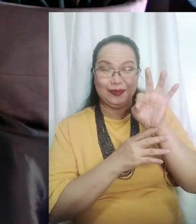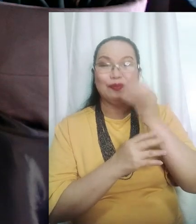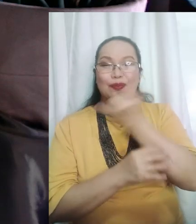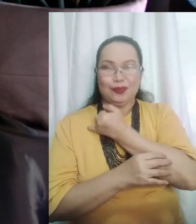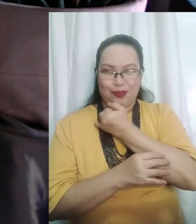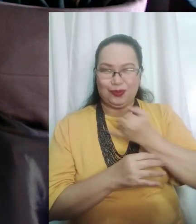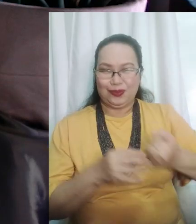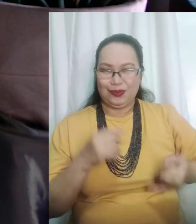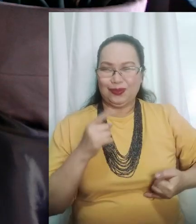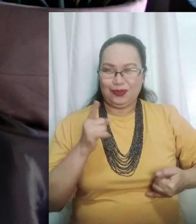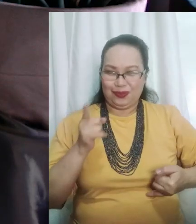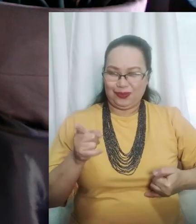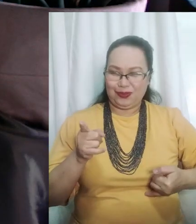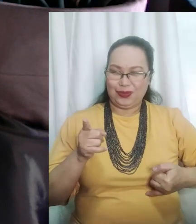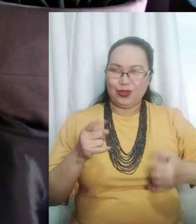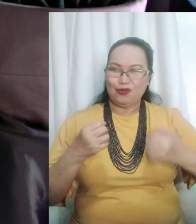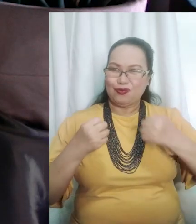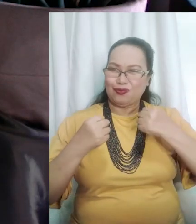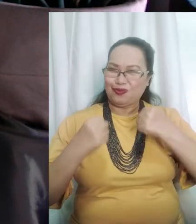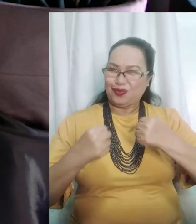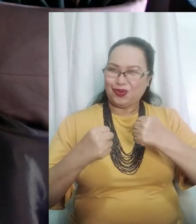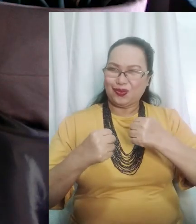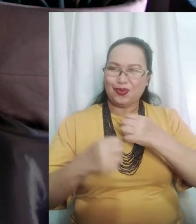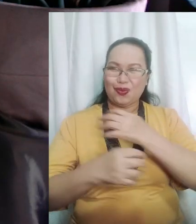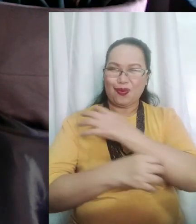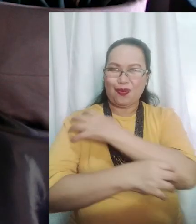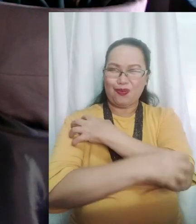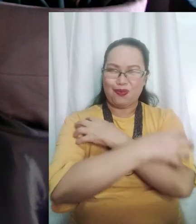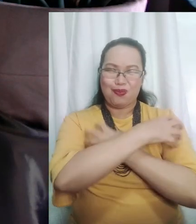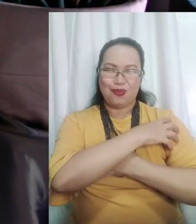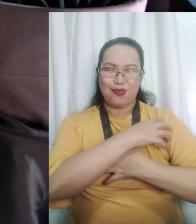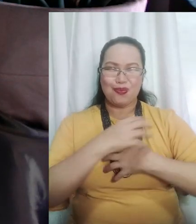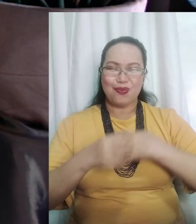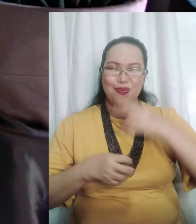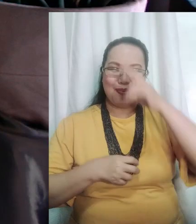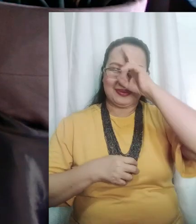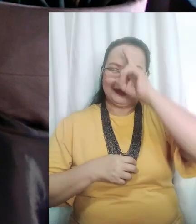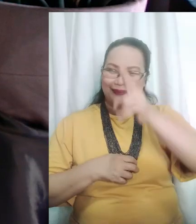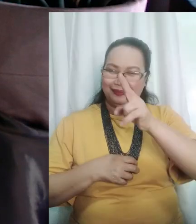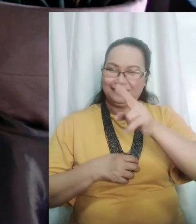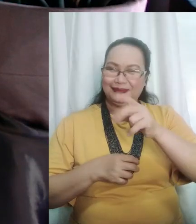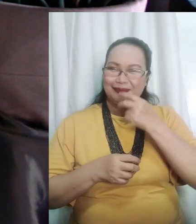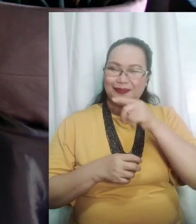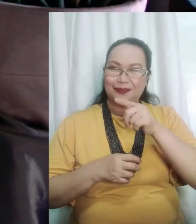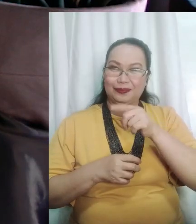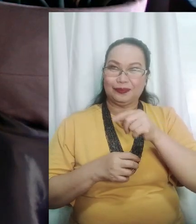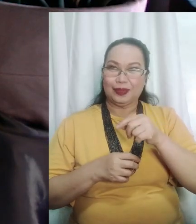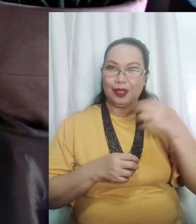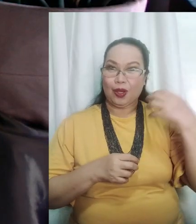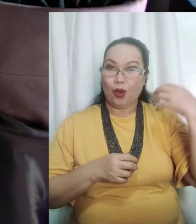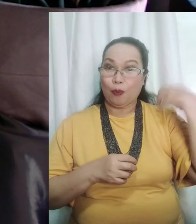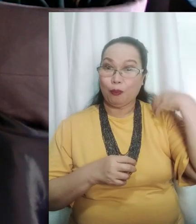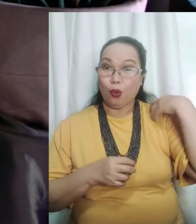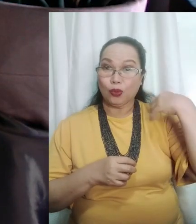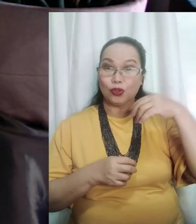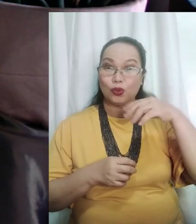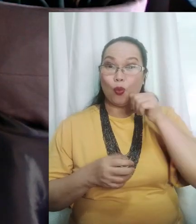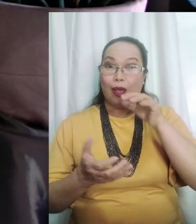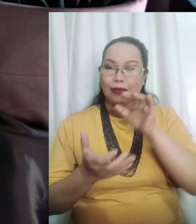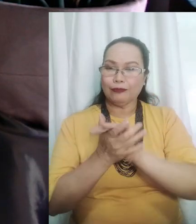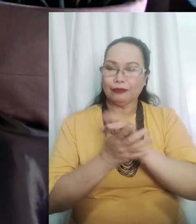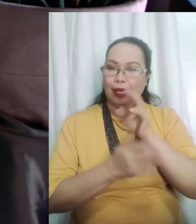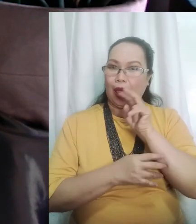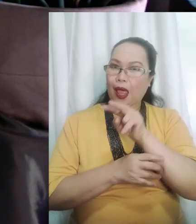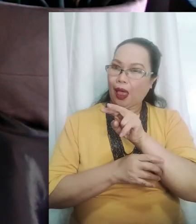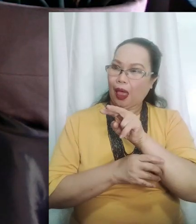now Joseph was well-built and handsome. And while as his master's wife took notice of Joseph,